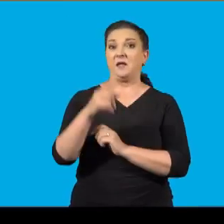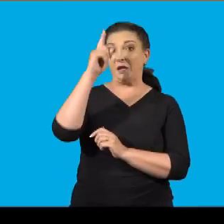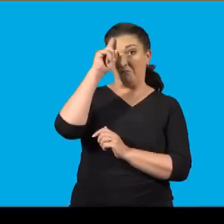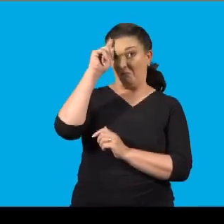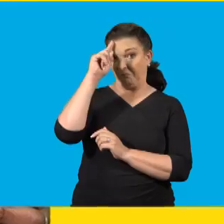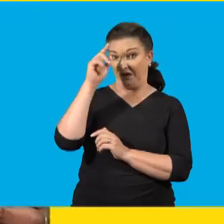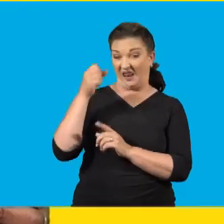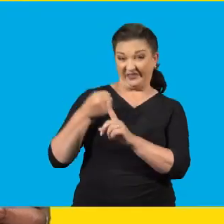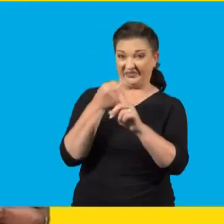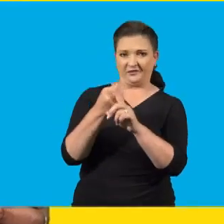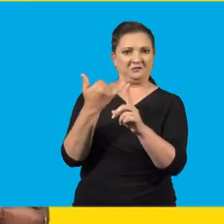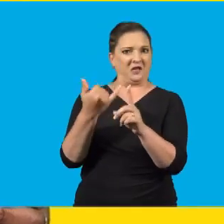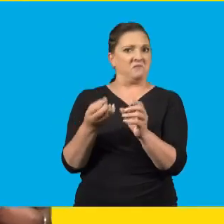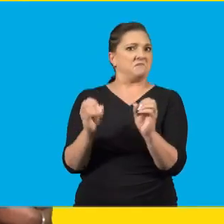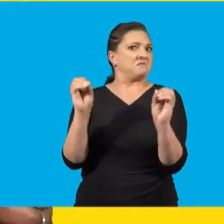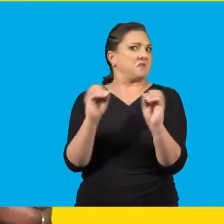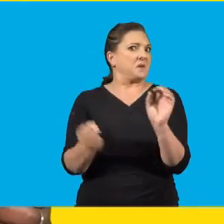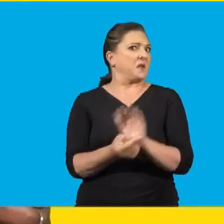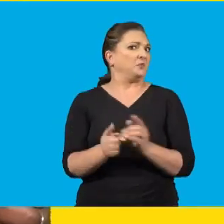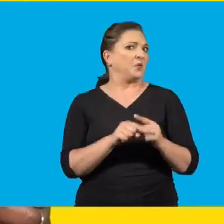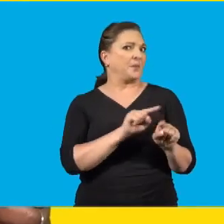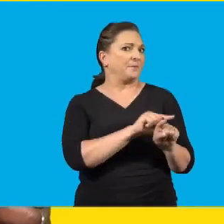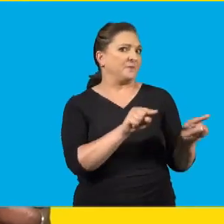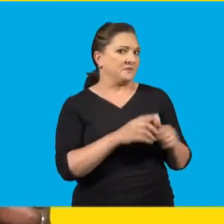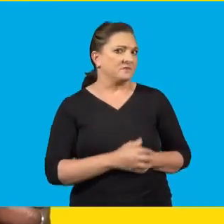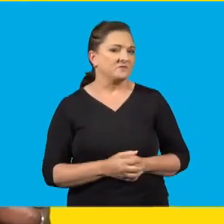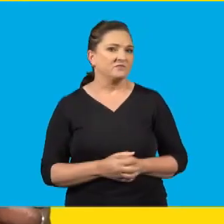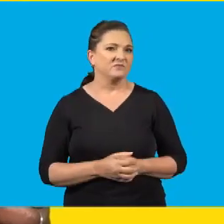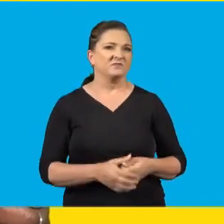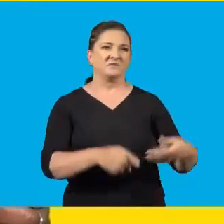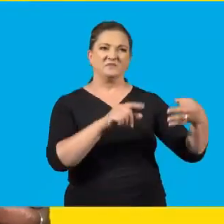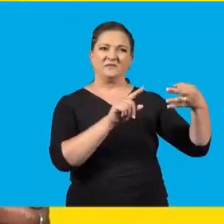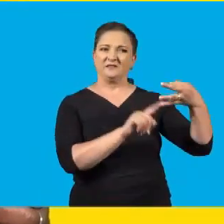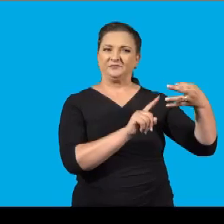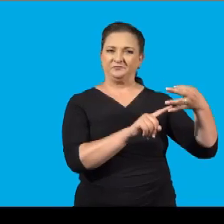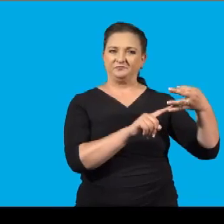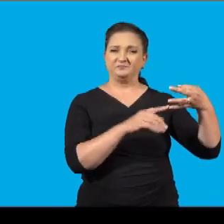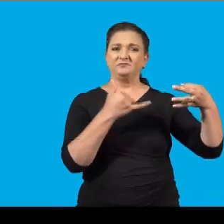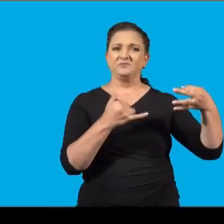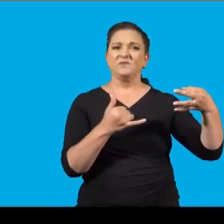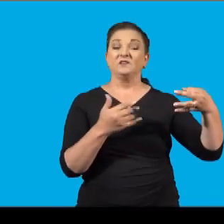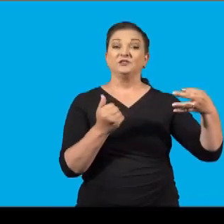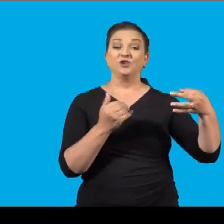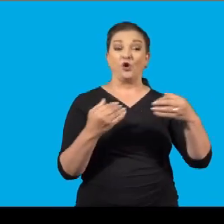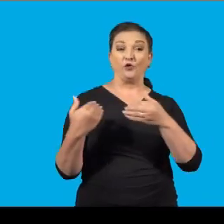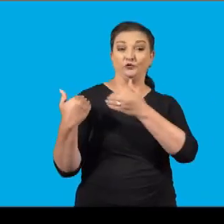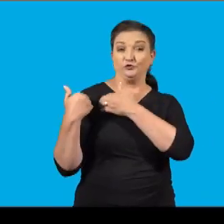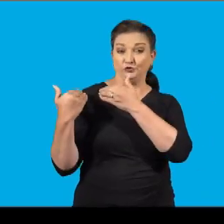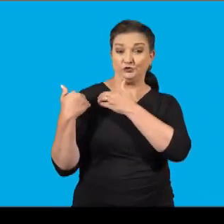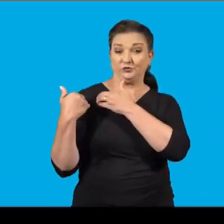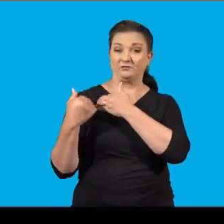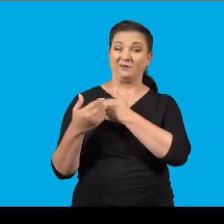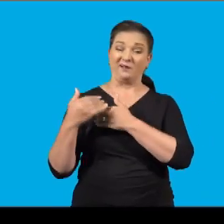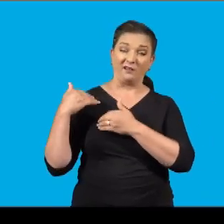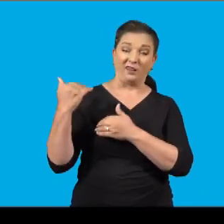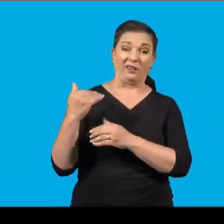had gone scot-free. Another possible response is the high command of the security forces